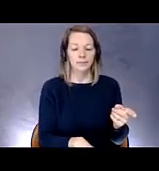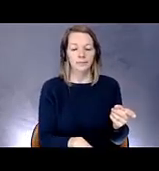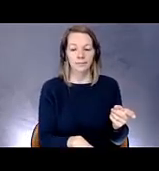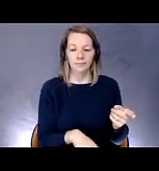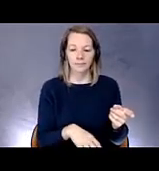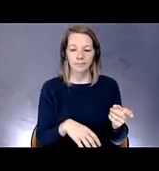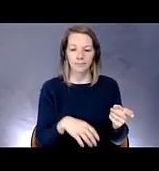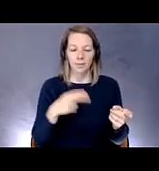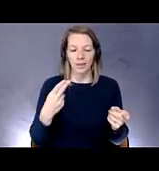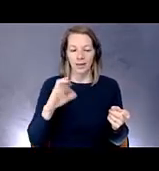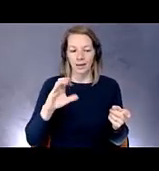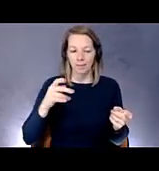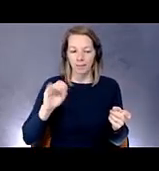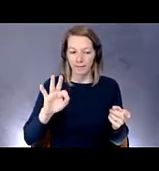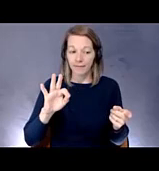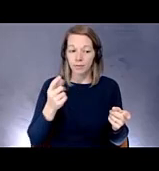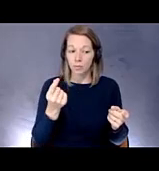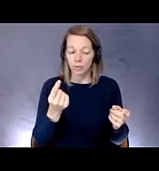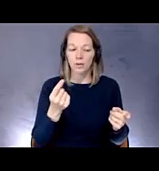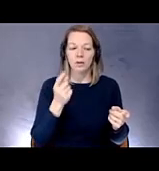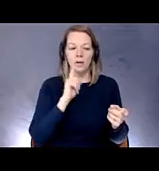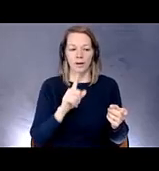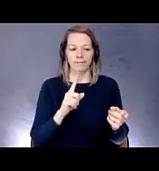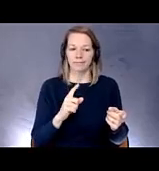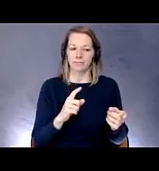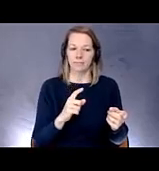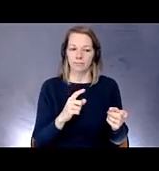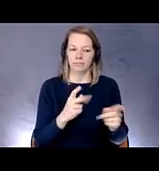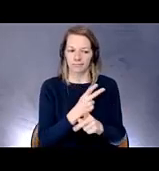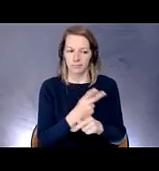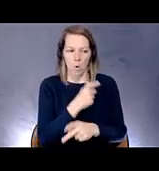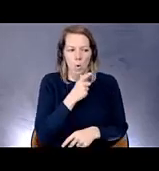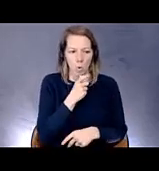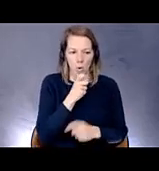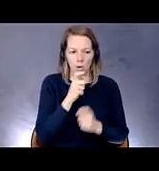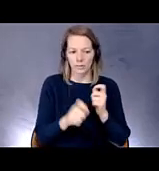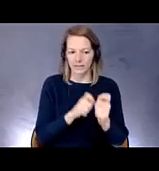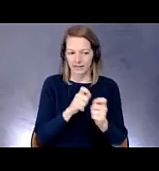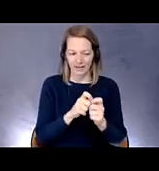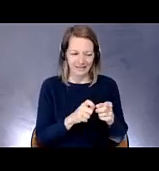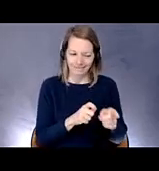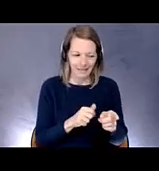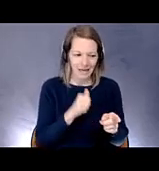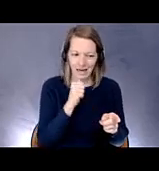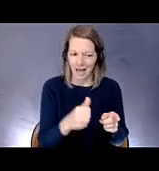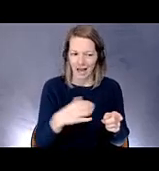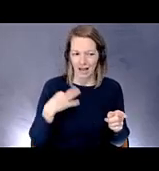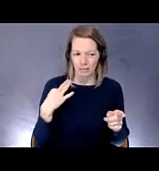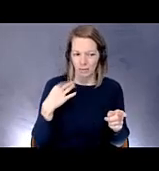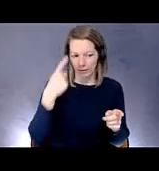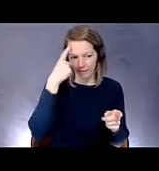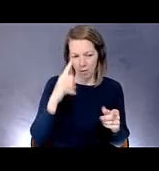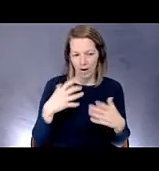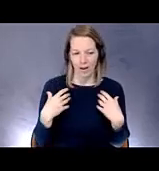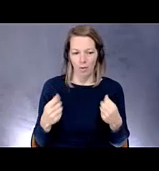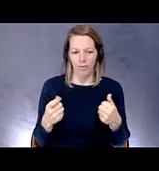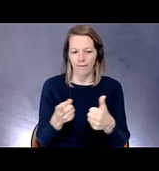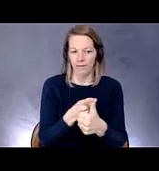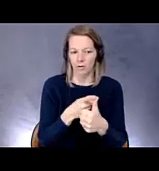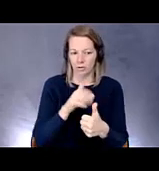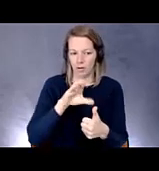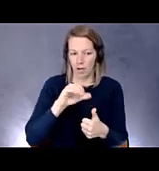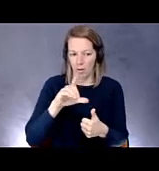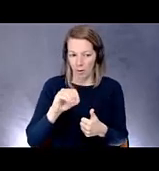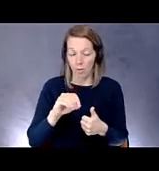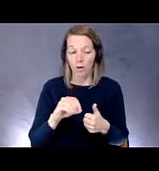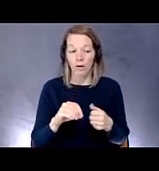closely with HCPF to make sure that we know on a regular basis who specifically is no longer going to be eligible for Health First Colorado.